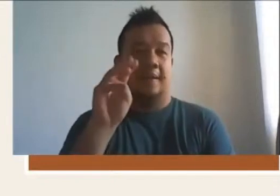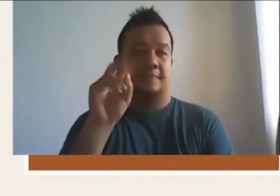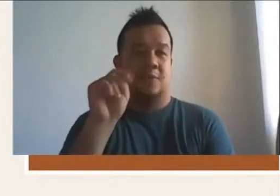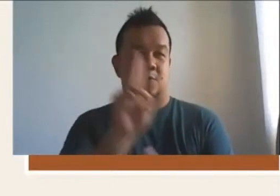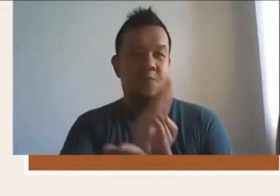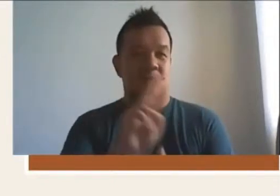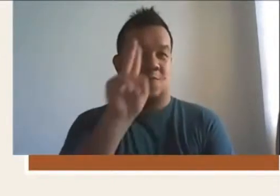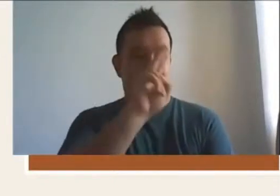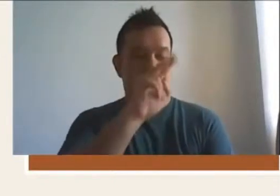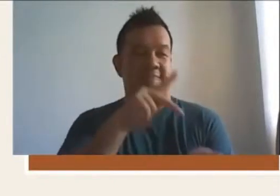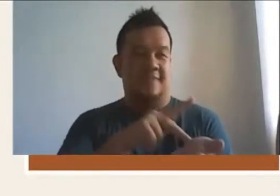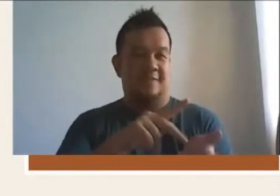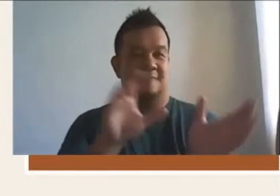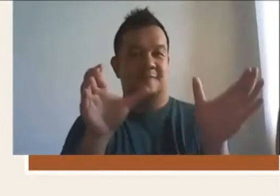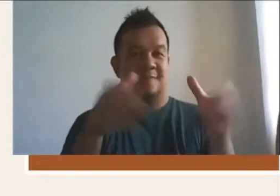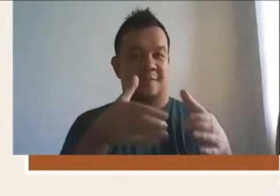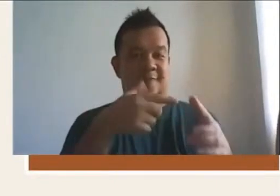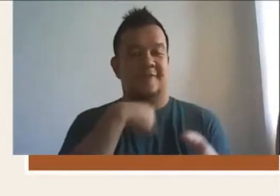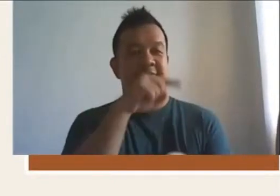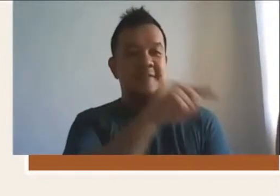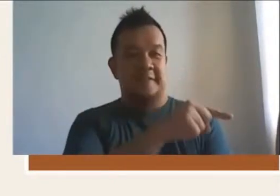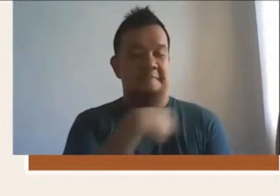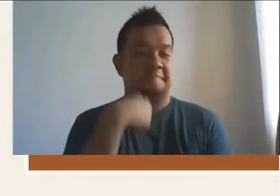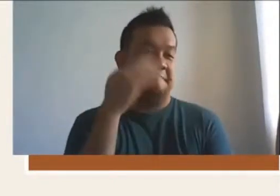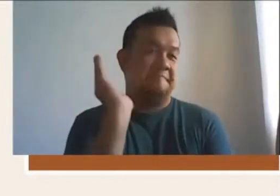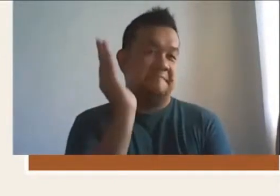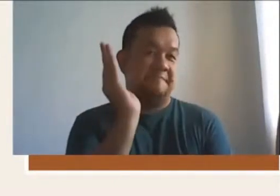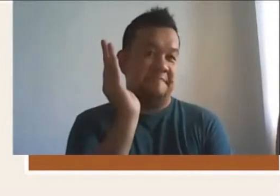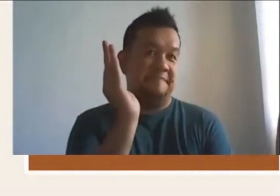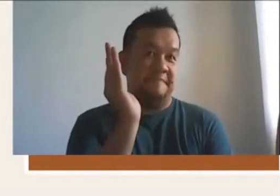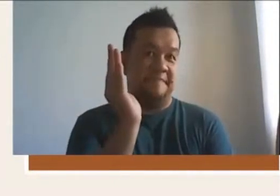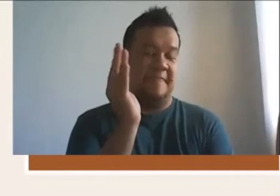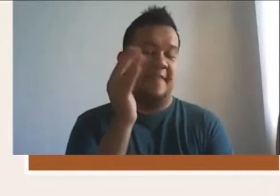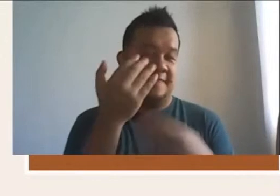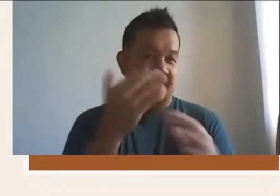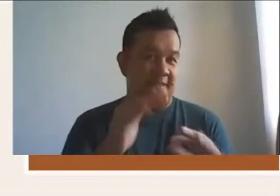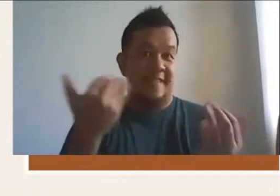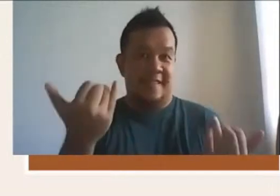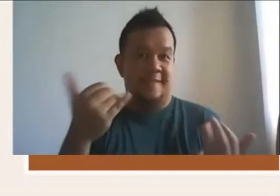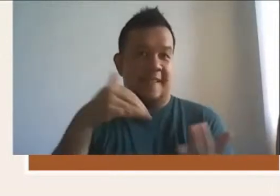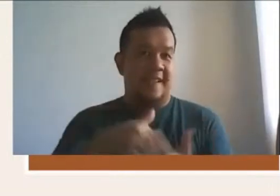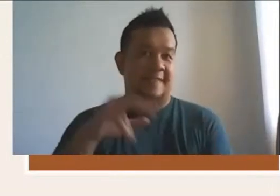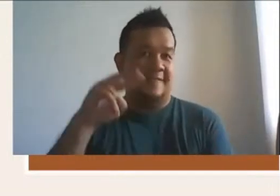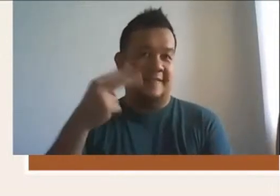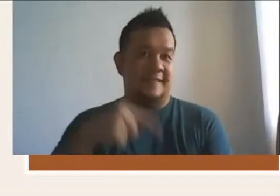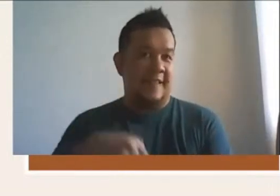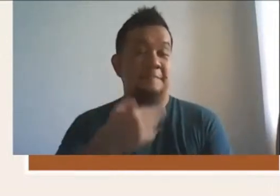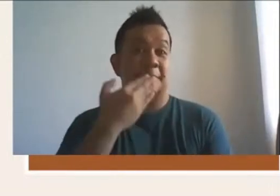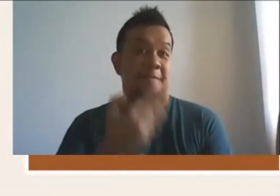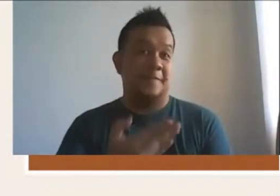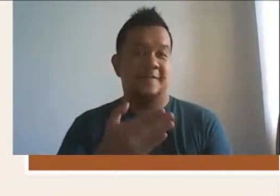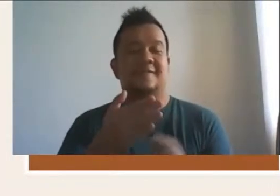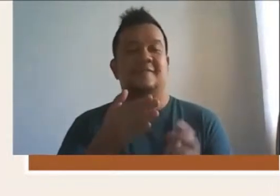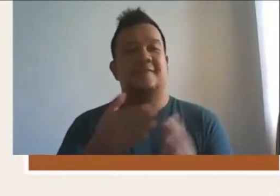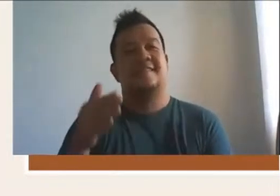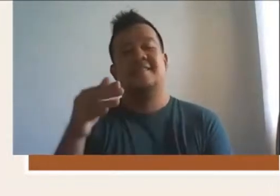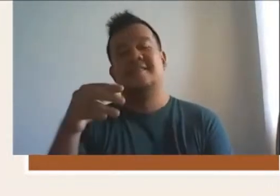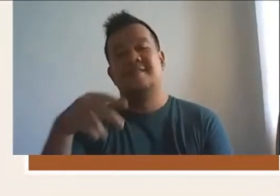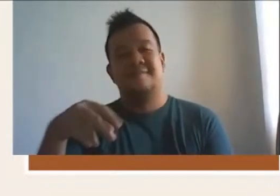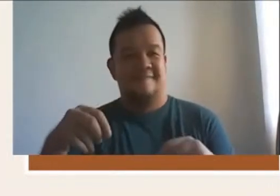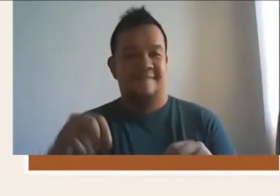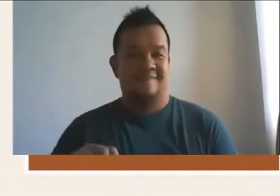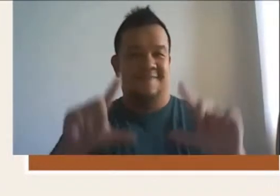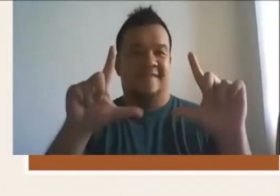I was invited to be a speaker for this topic. So that's why I'm here today. And that's why we're providing this webinar.